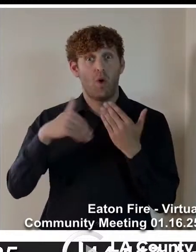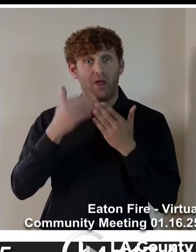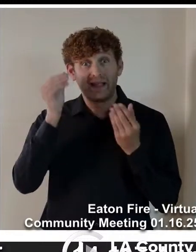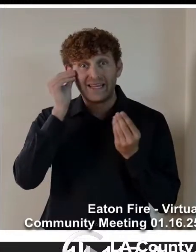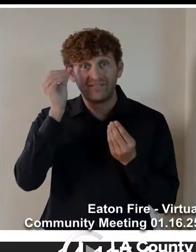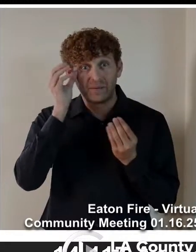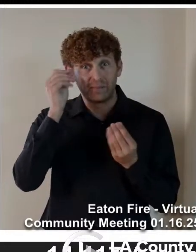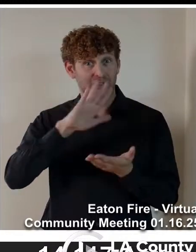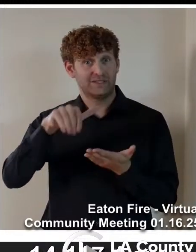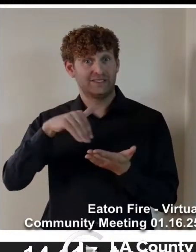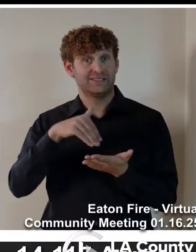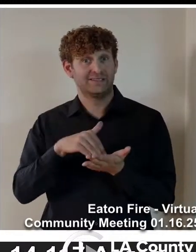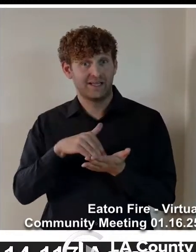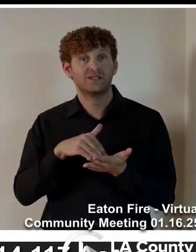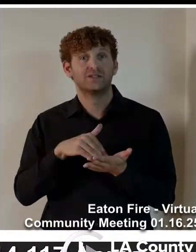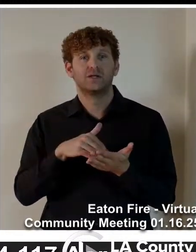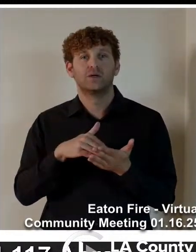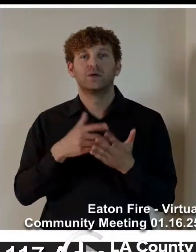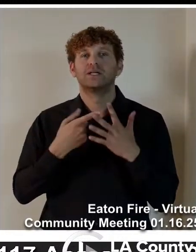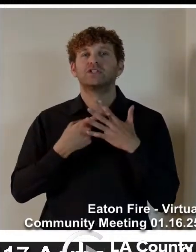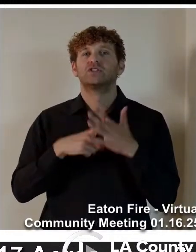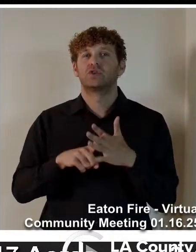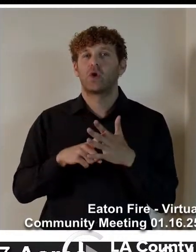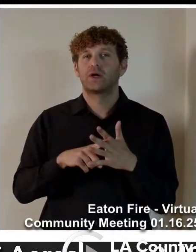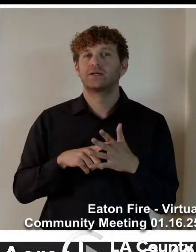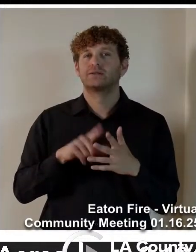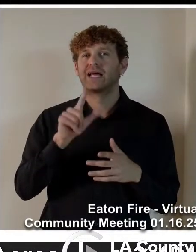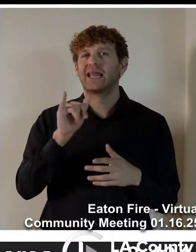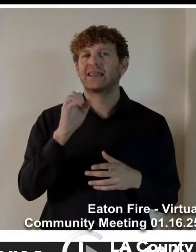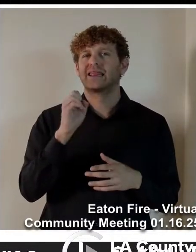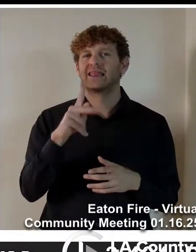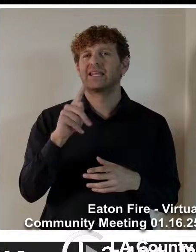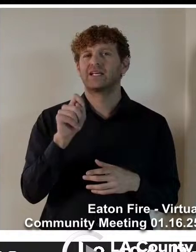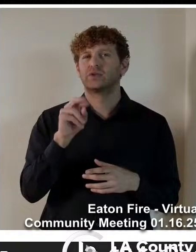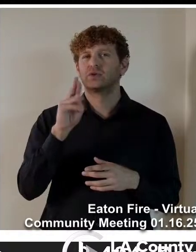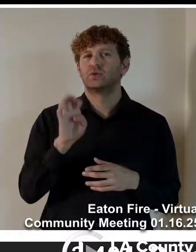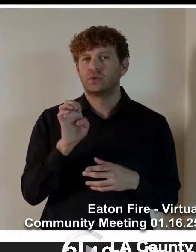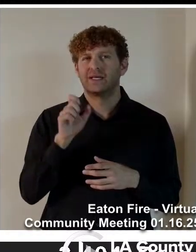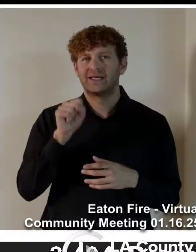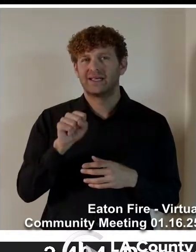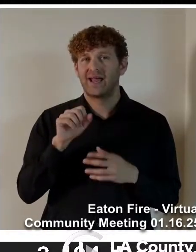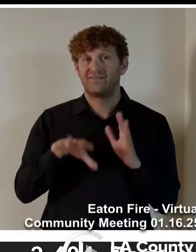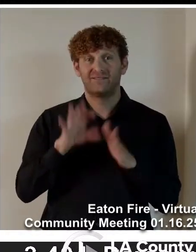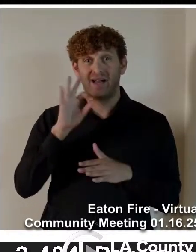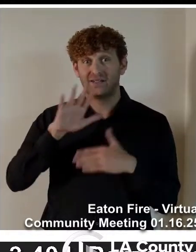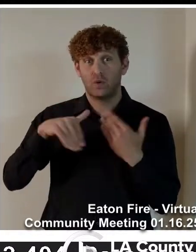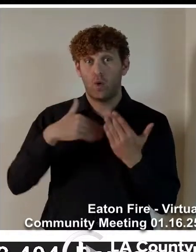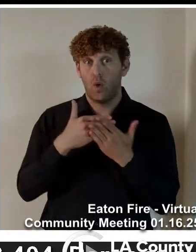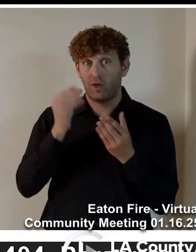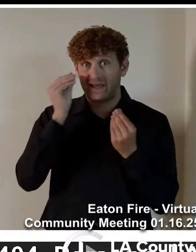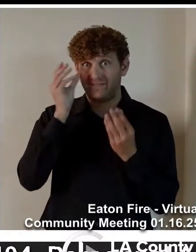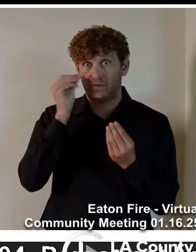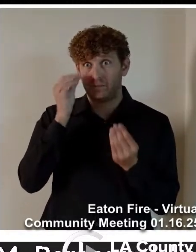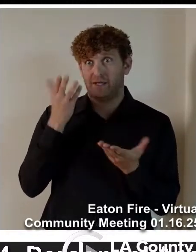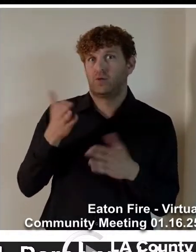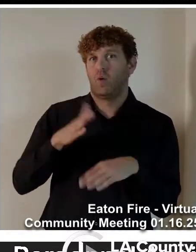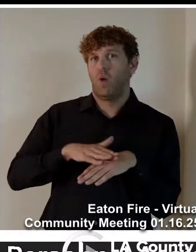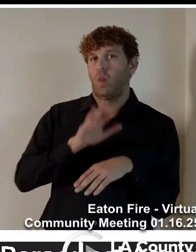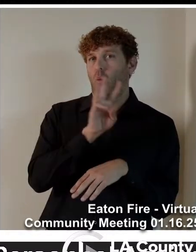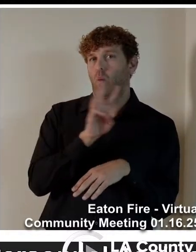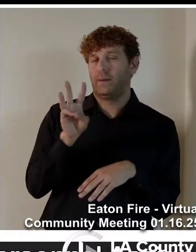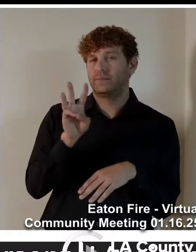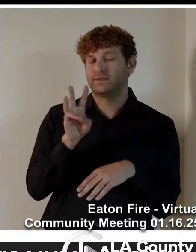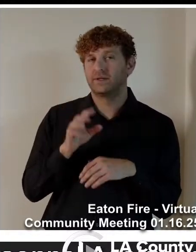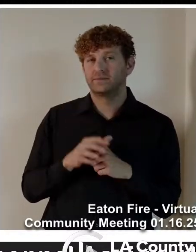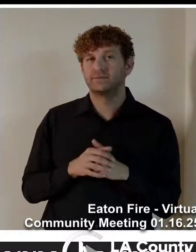is began what we call a link tree. It's a one-way stop for you to find all those links. And they're going to be bringing it up here so I can kind of